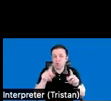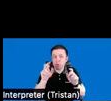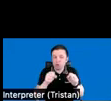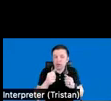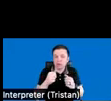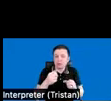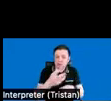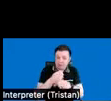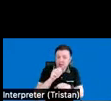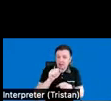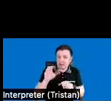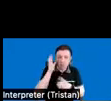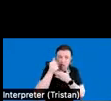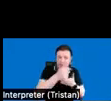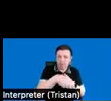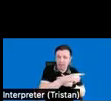a range of people,